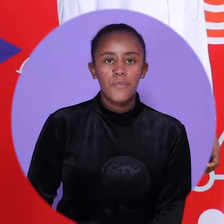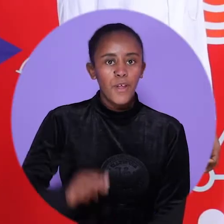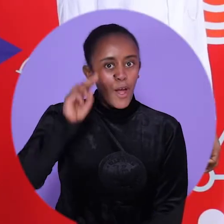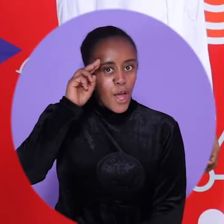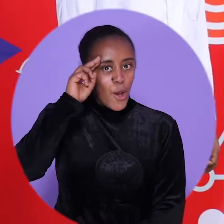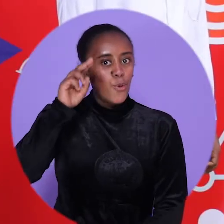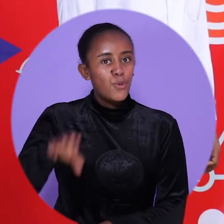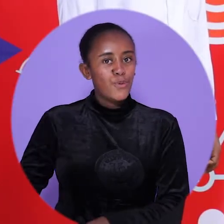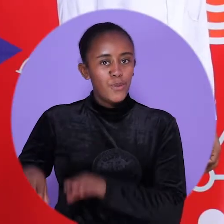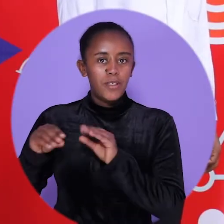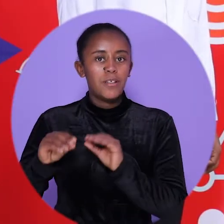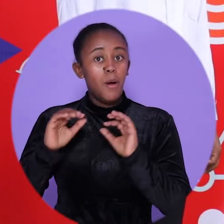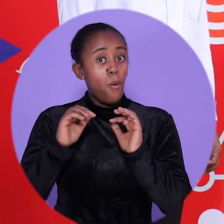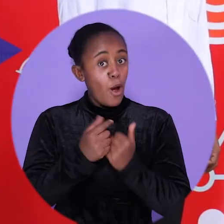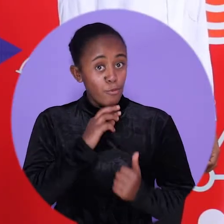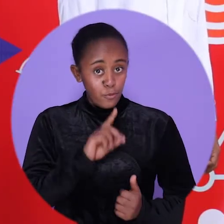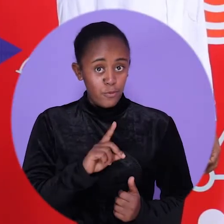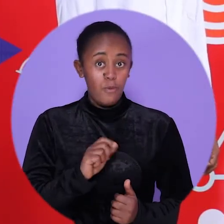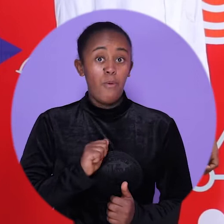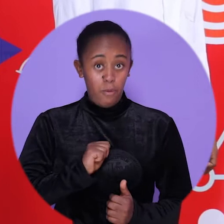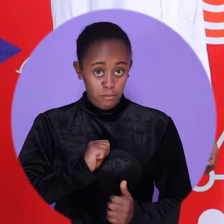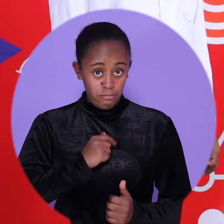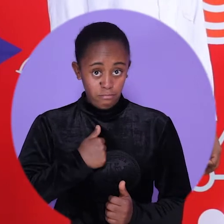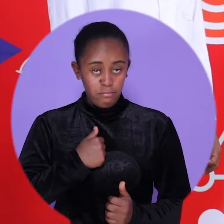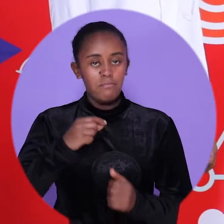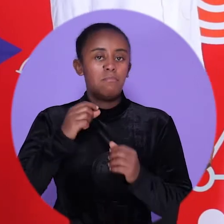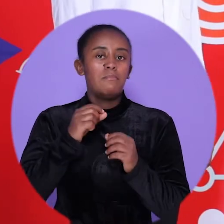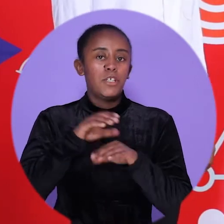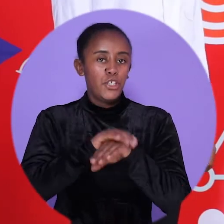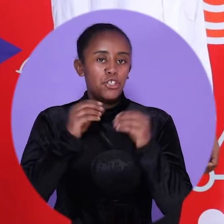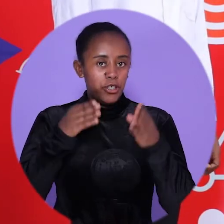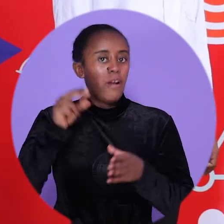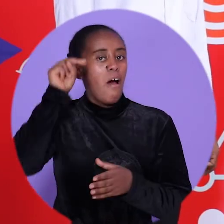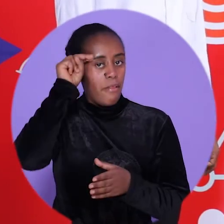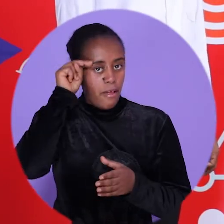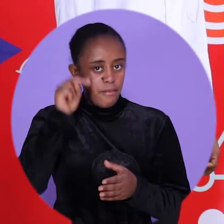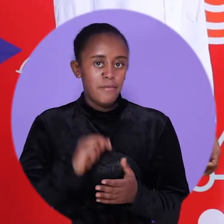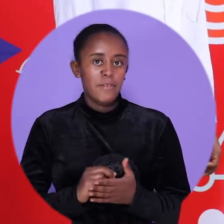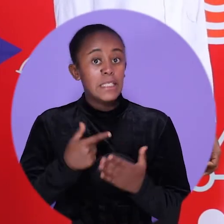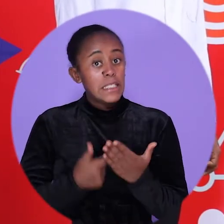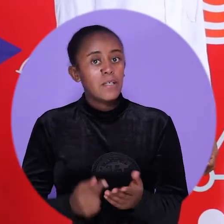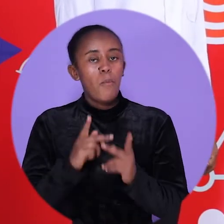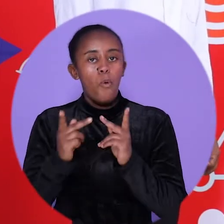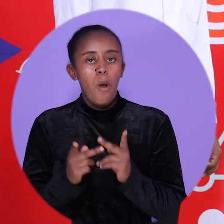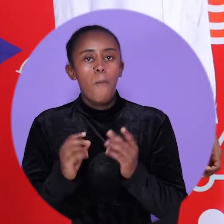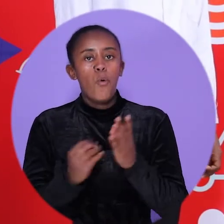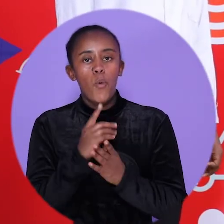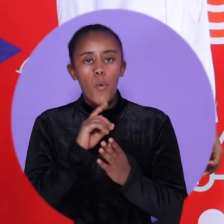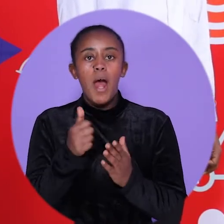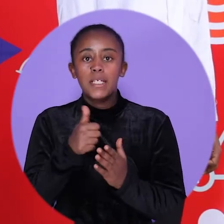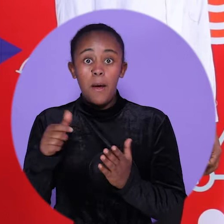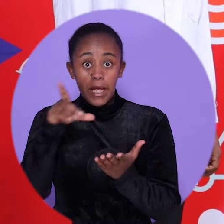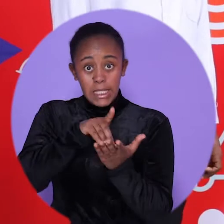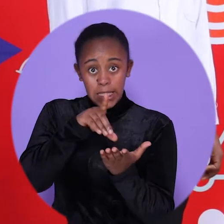Hello students, how are you? I'm teacher Nathaniel Kifli, I'm an English teacher. This program is produced by Addis Ababa City